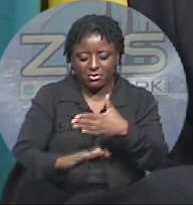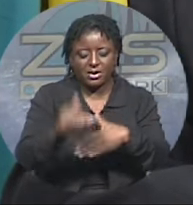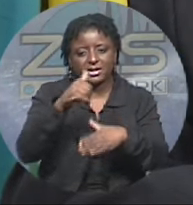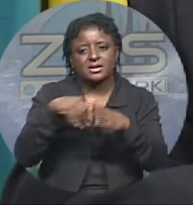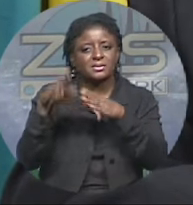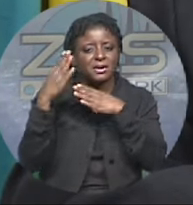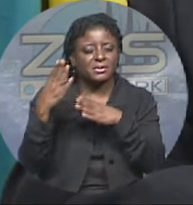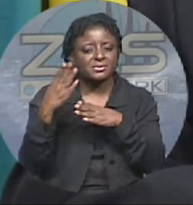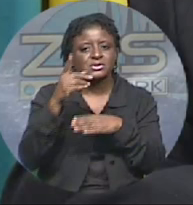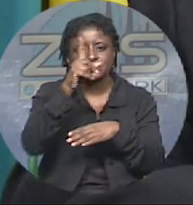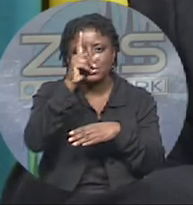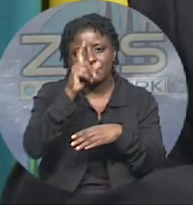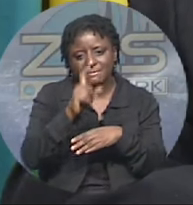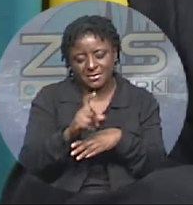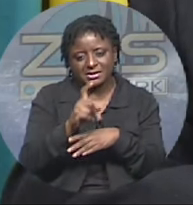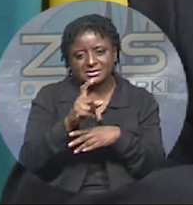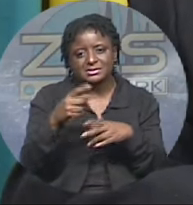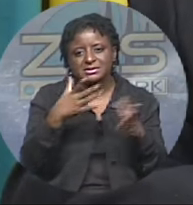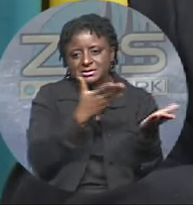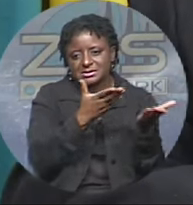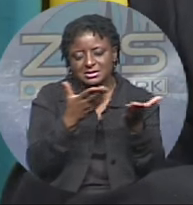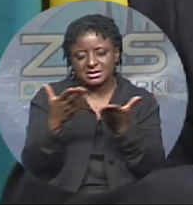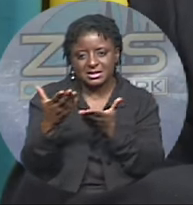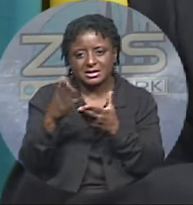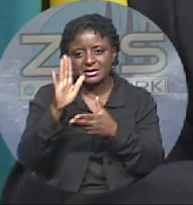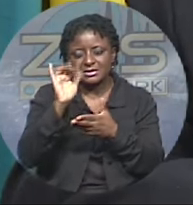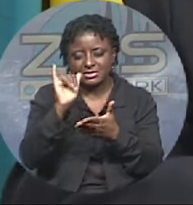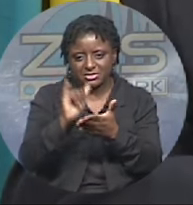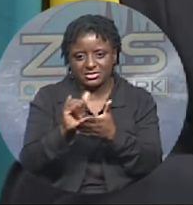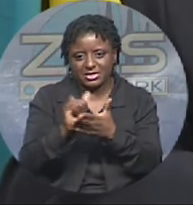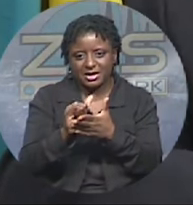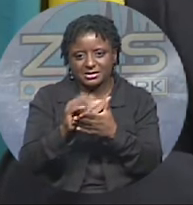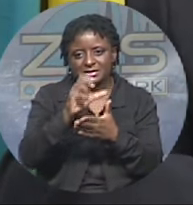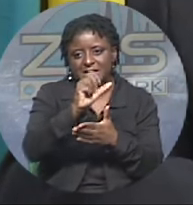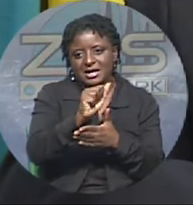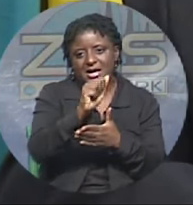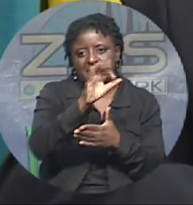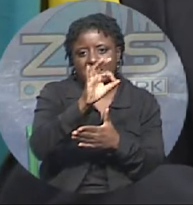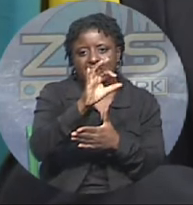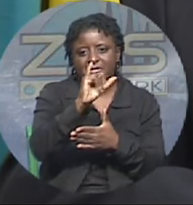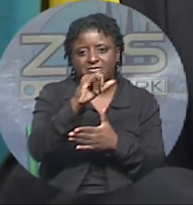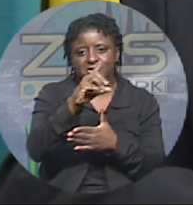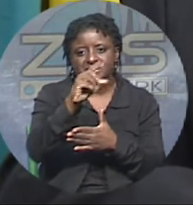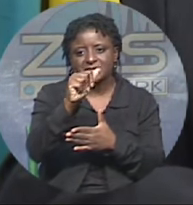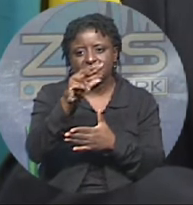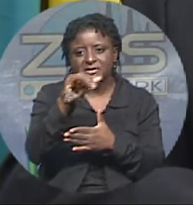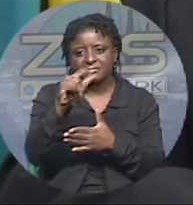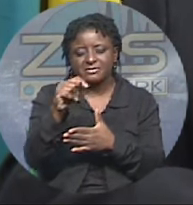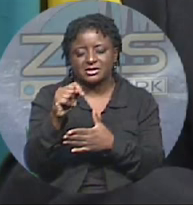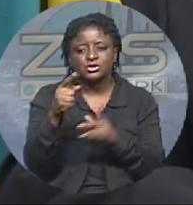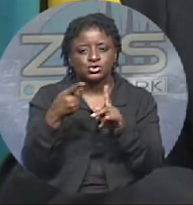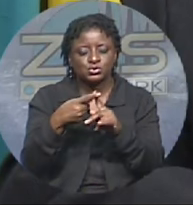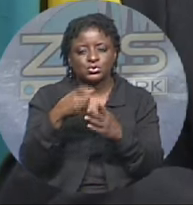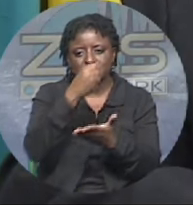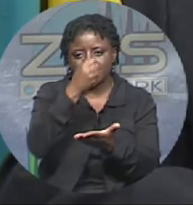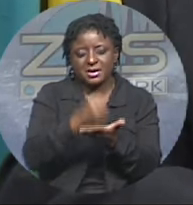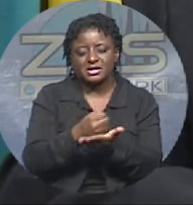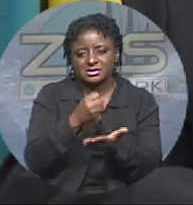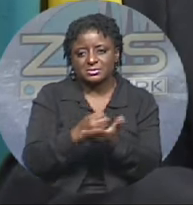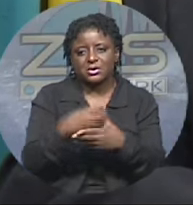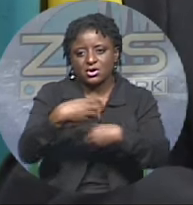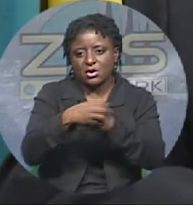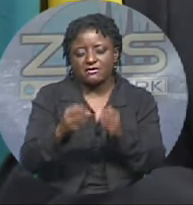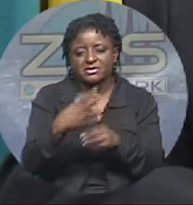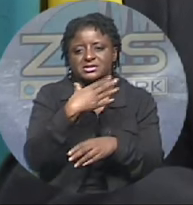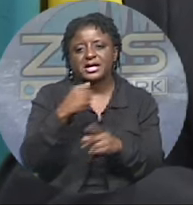must first take that affidavit to the passport office and apply for